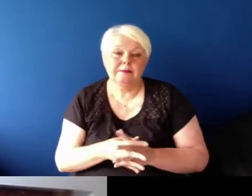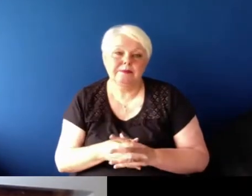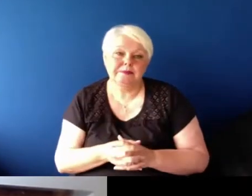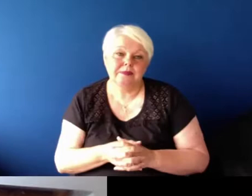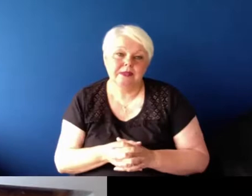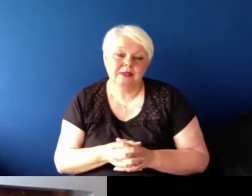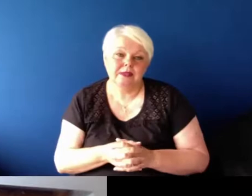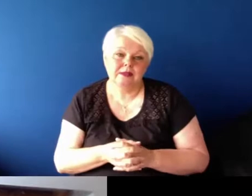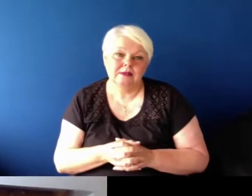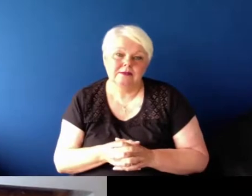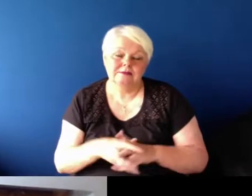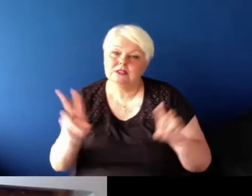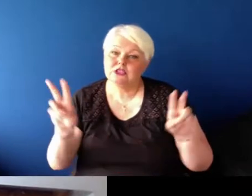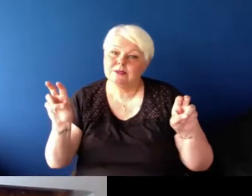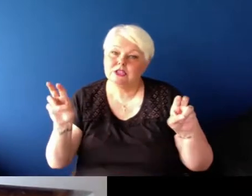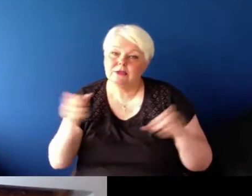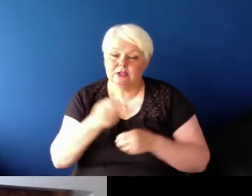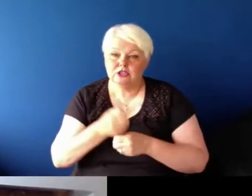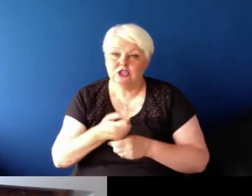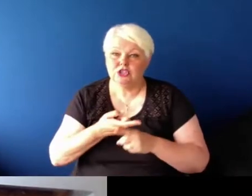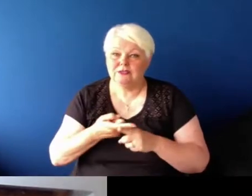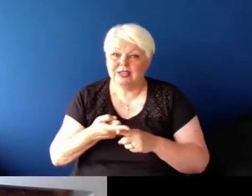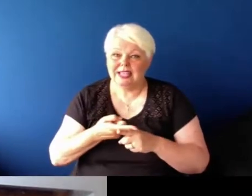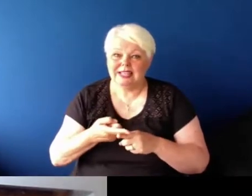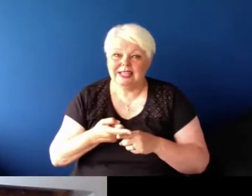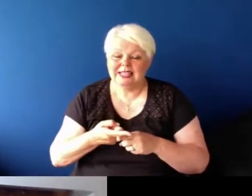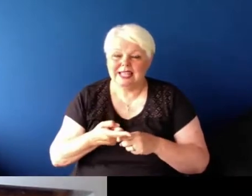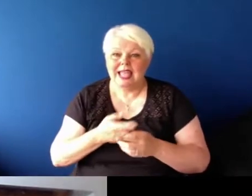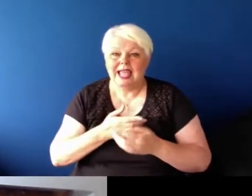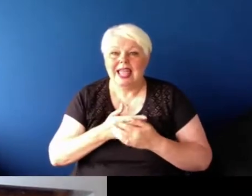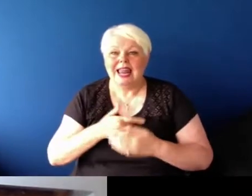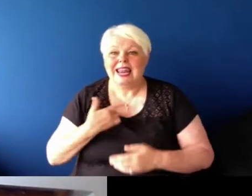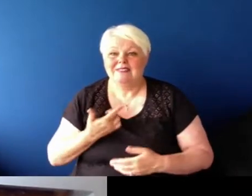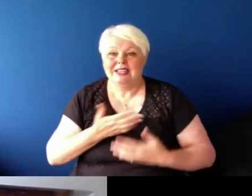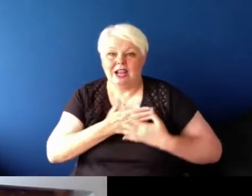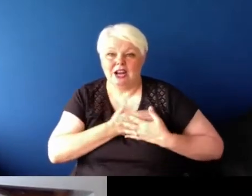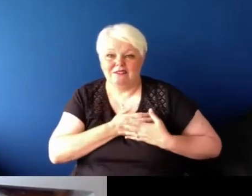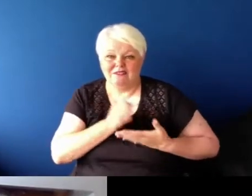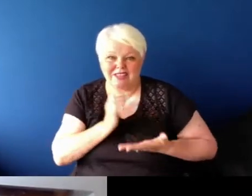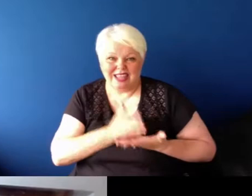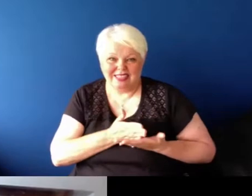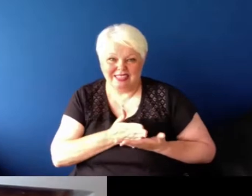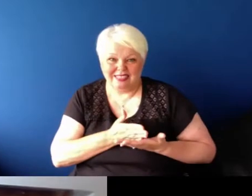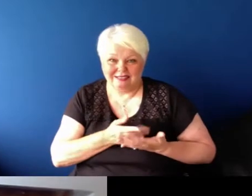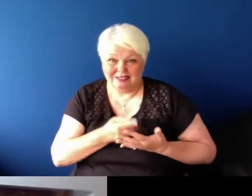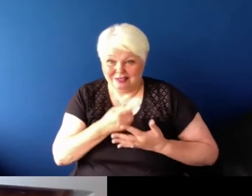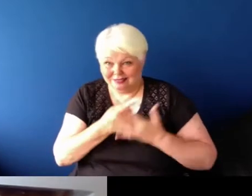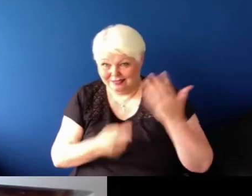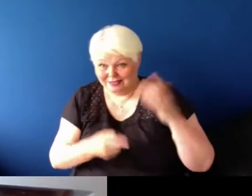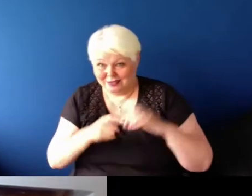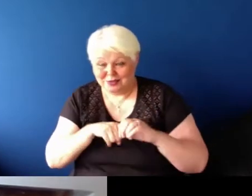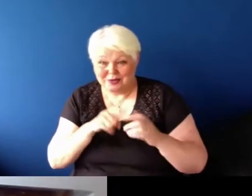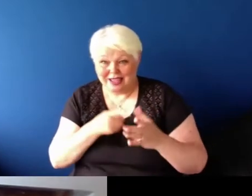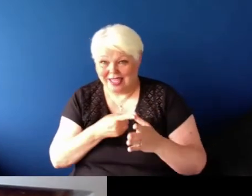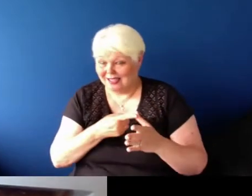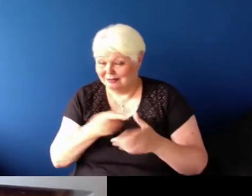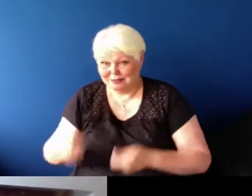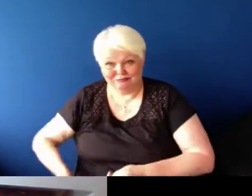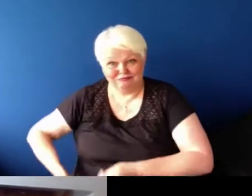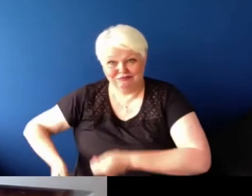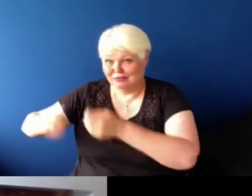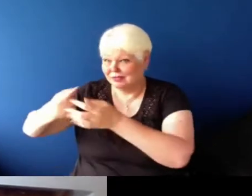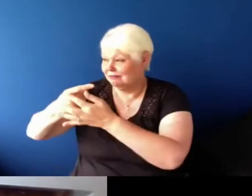So the subject of the Church of England's Living in Love and Faith process has come up in just about every one of these Q&As. It's a parallel to